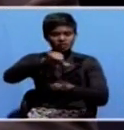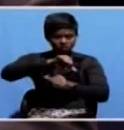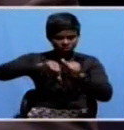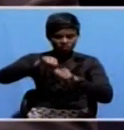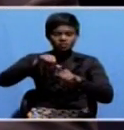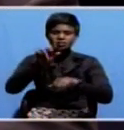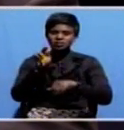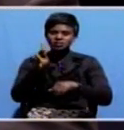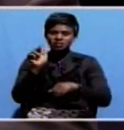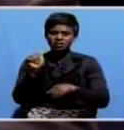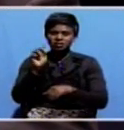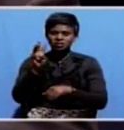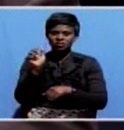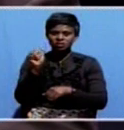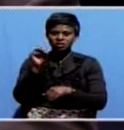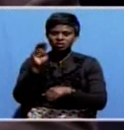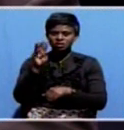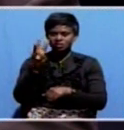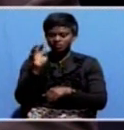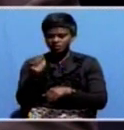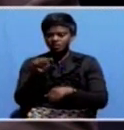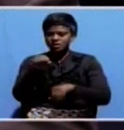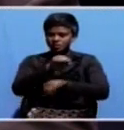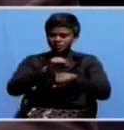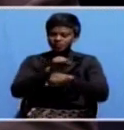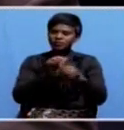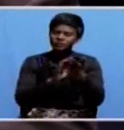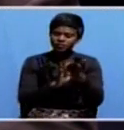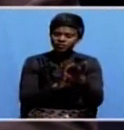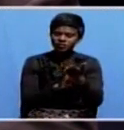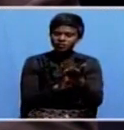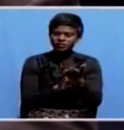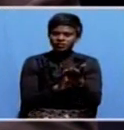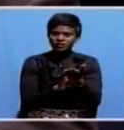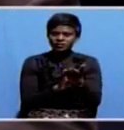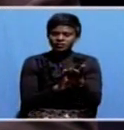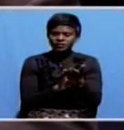Kawambwa Secondary School. And in those days, even